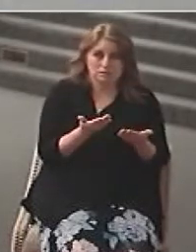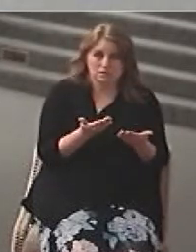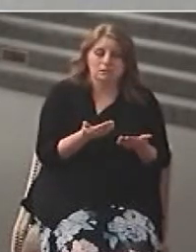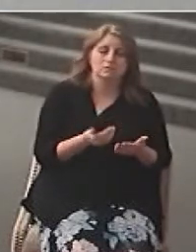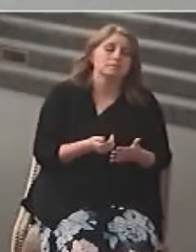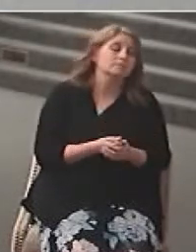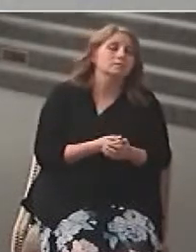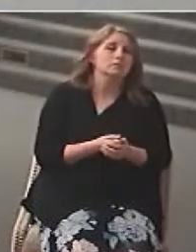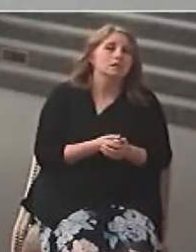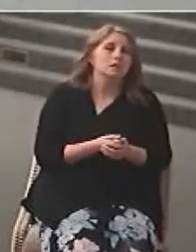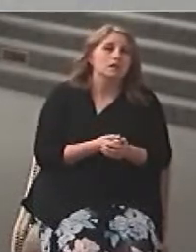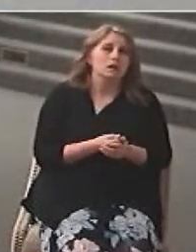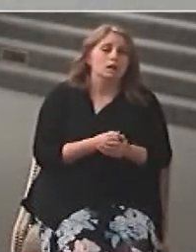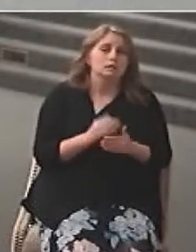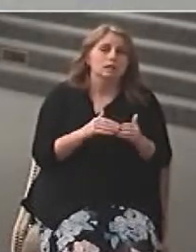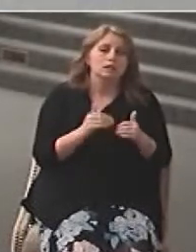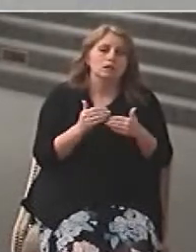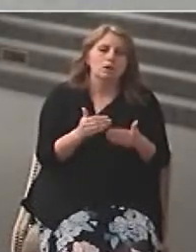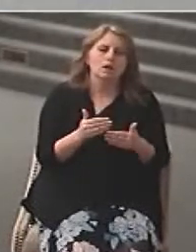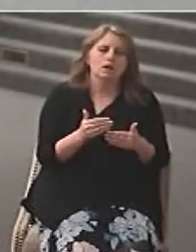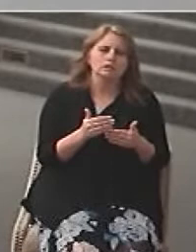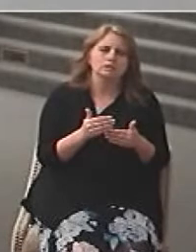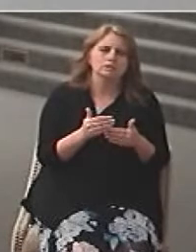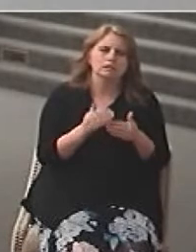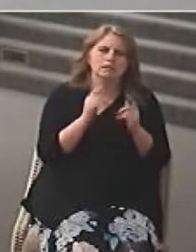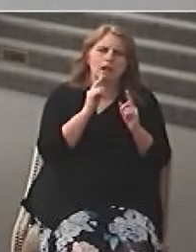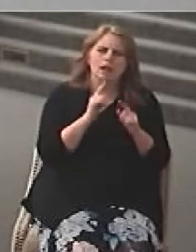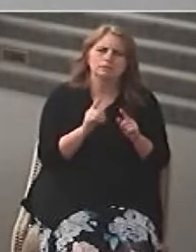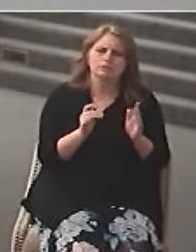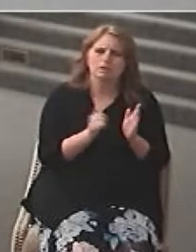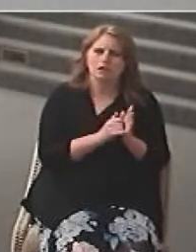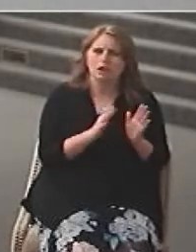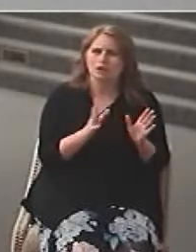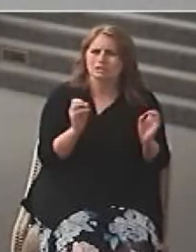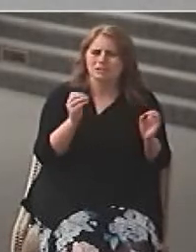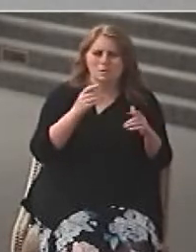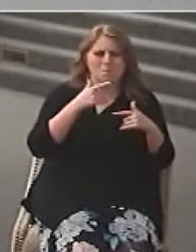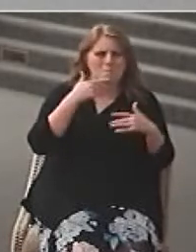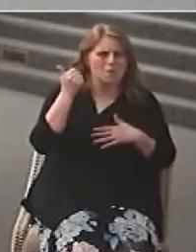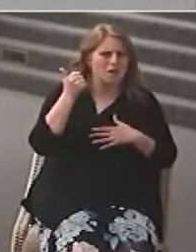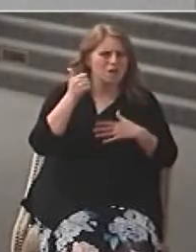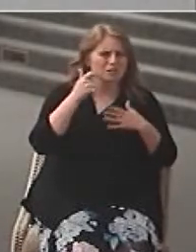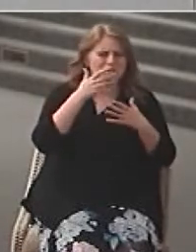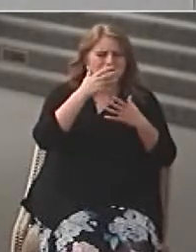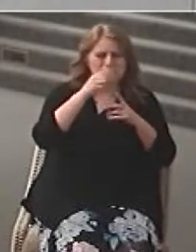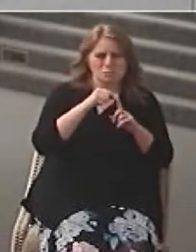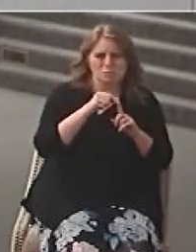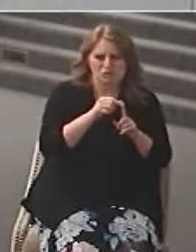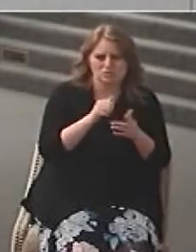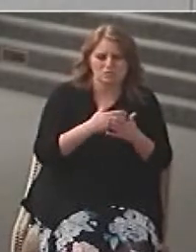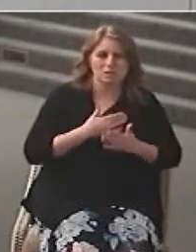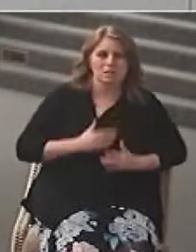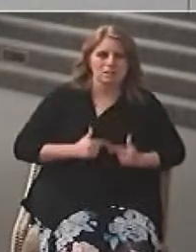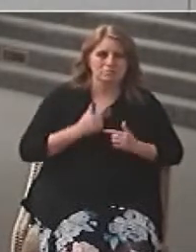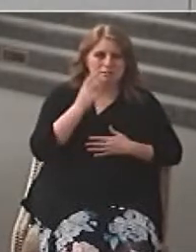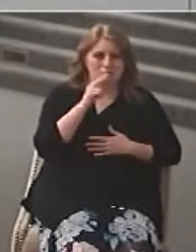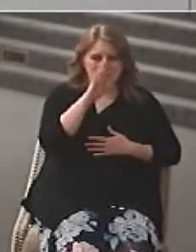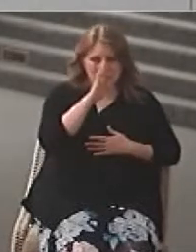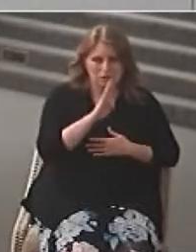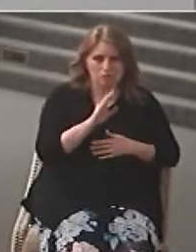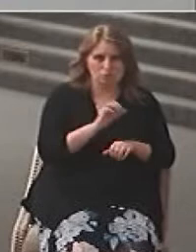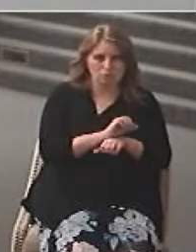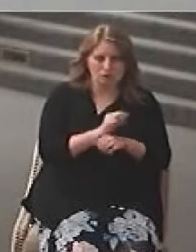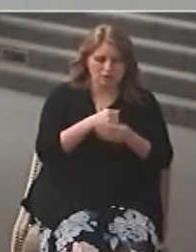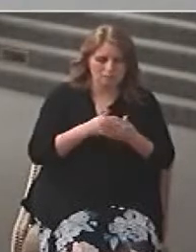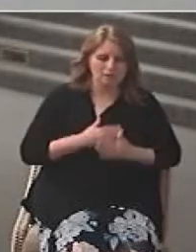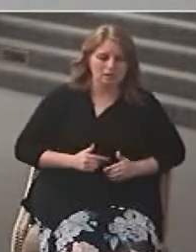And then He goes on to answer that. There's nothing greater. There's nothing more special in my life than to see God work in my life. To